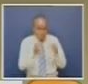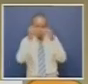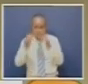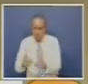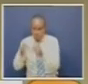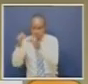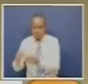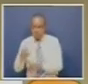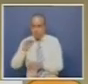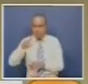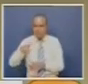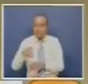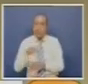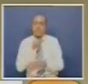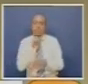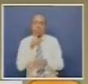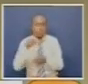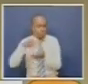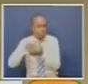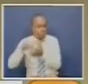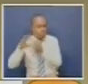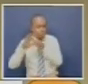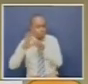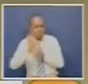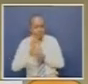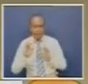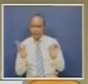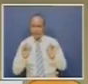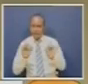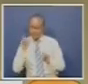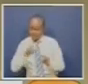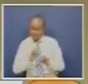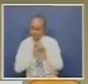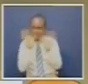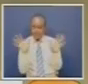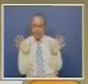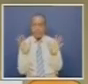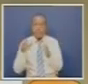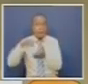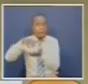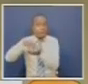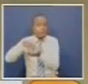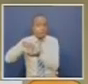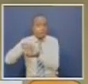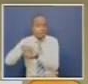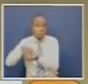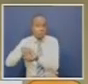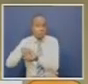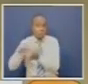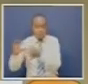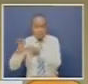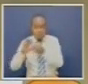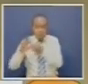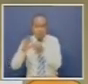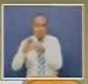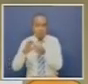parliament is not the position of the coalition. That one, we want to put it very clear. That the position of the coalition, we